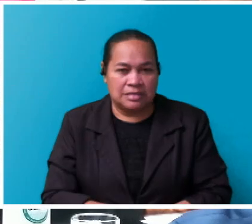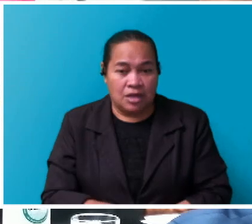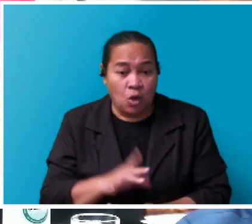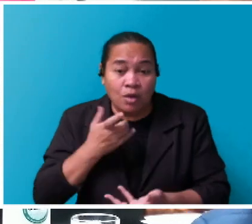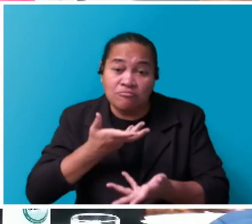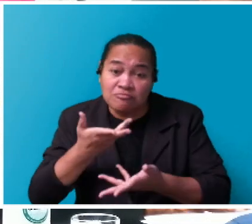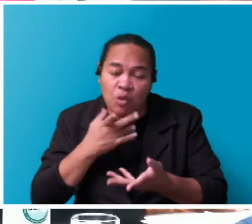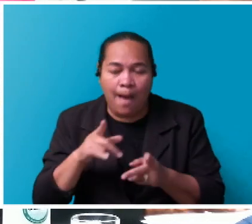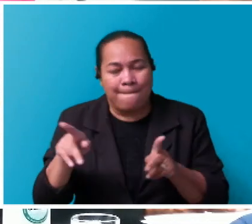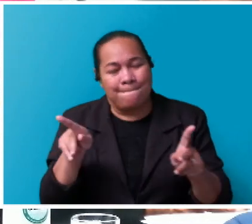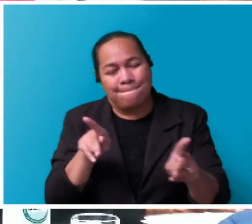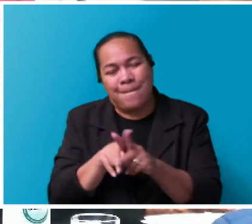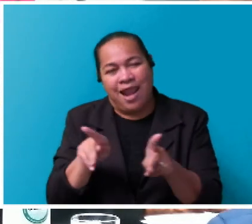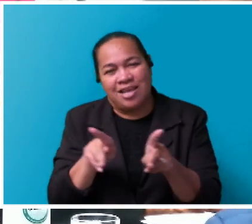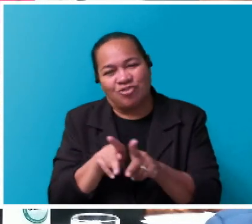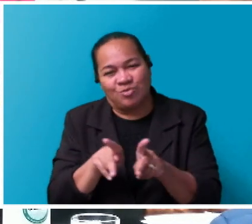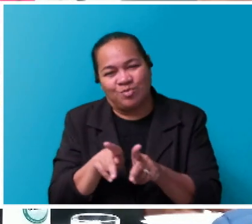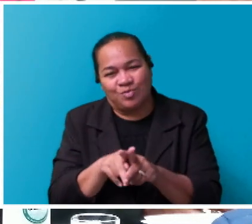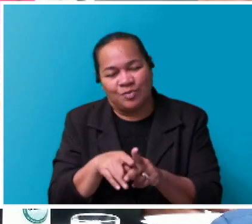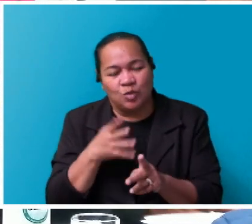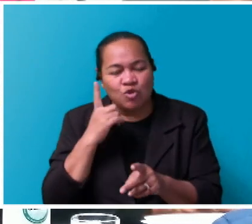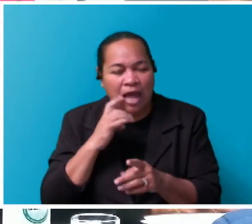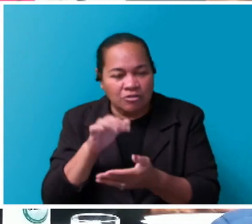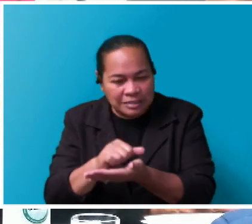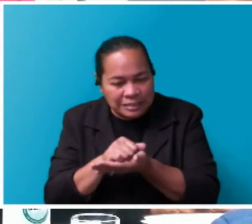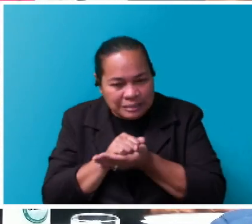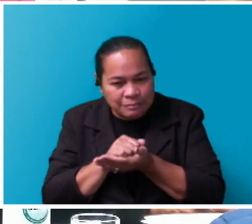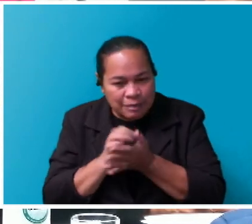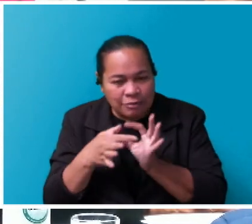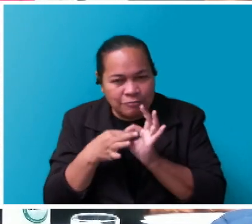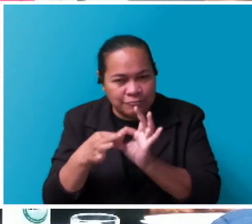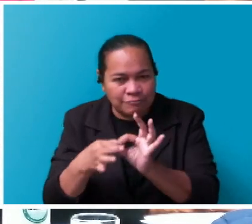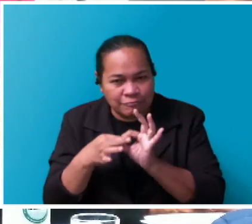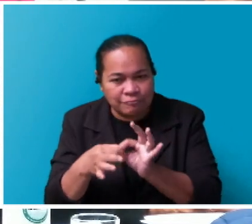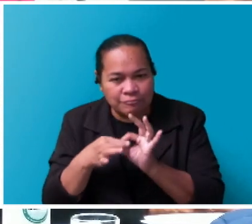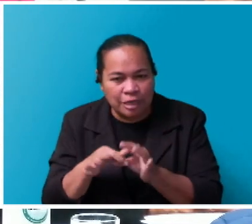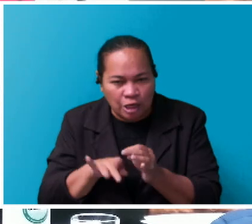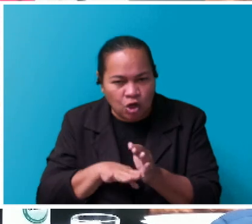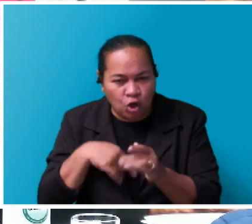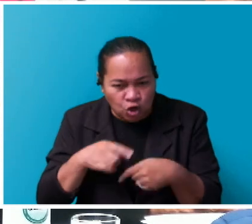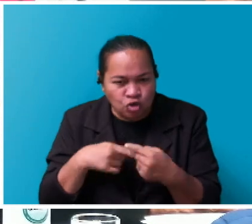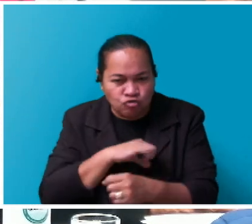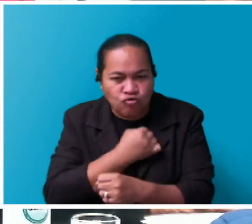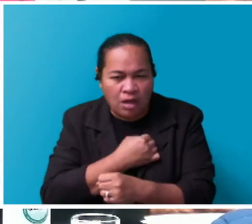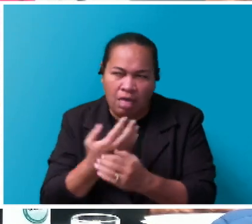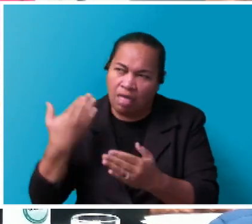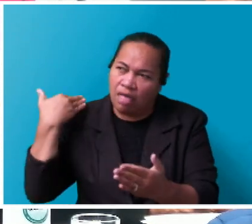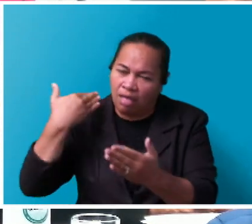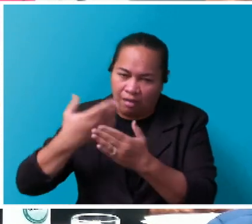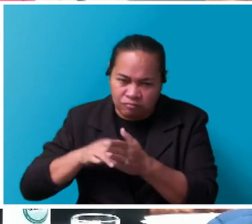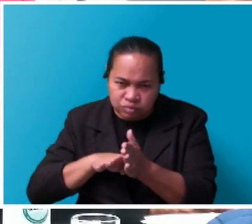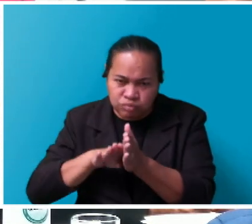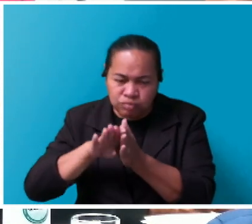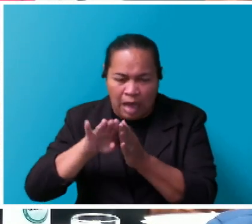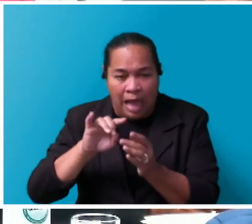of partnership with a view to preserving the momentum in our bilateral relations over several years, but